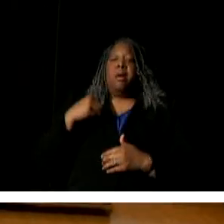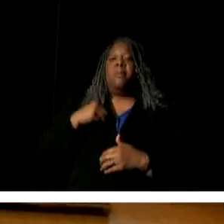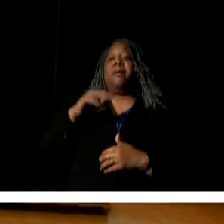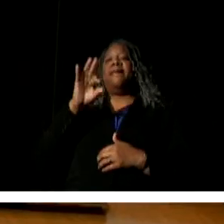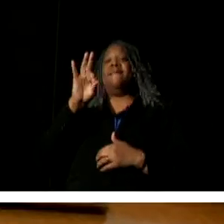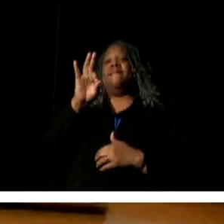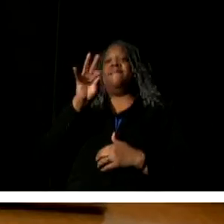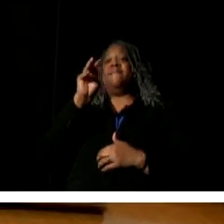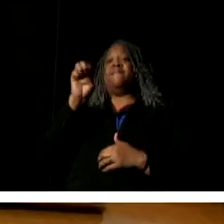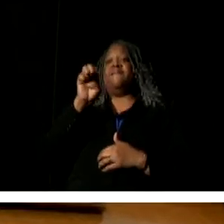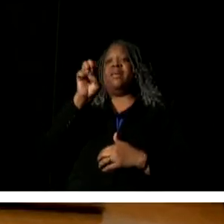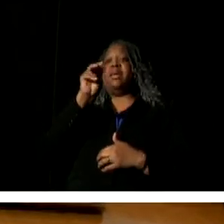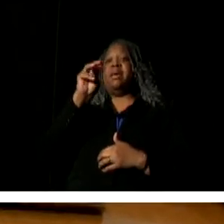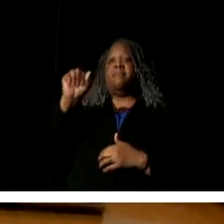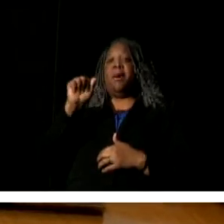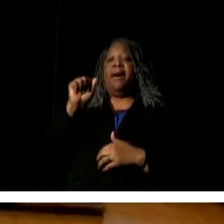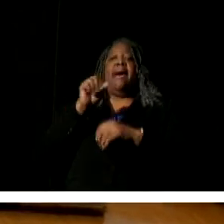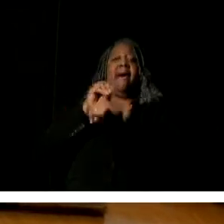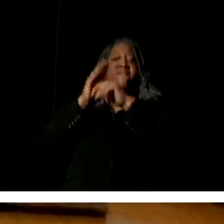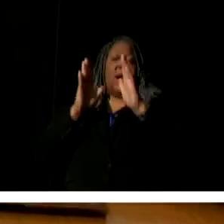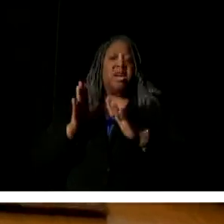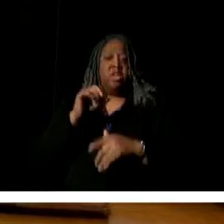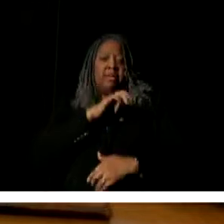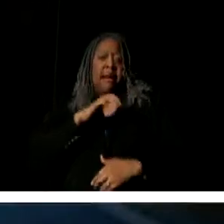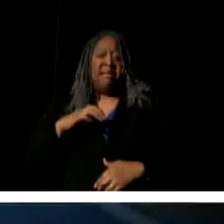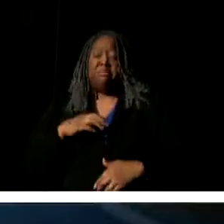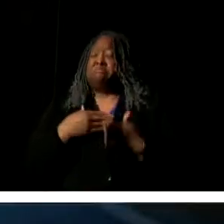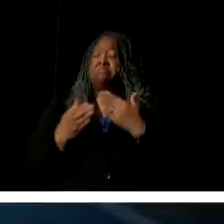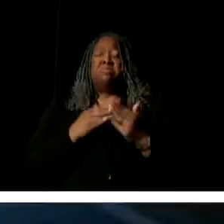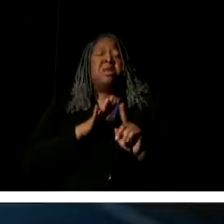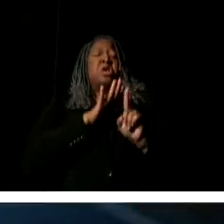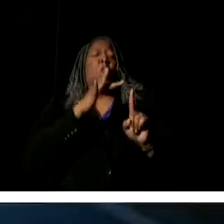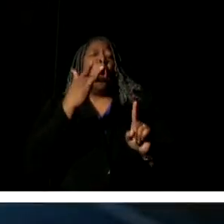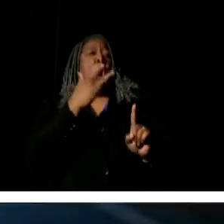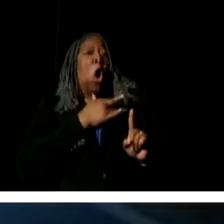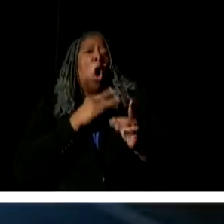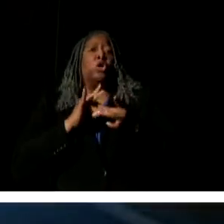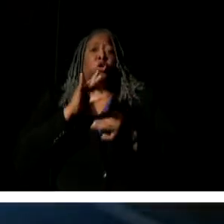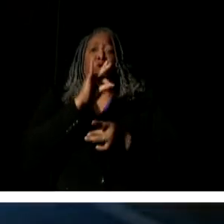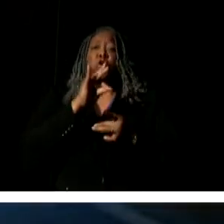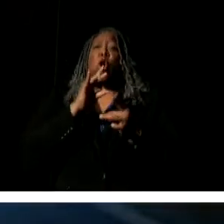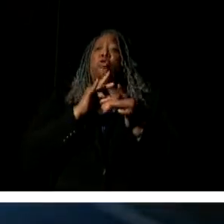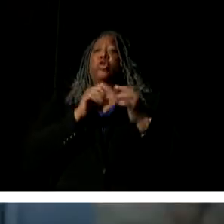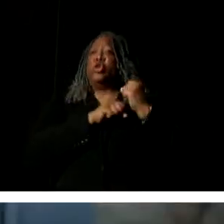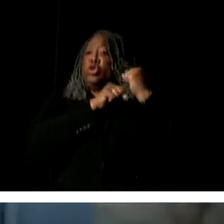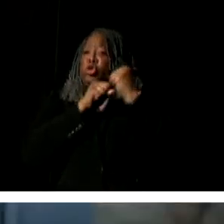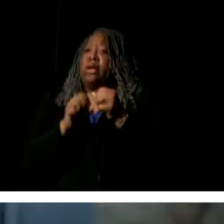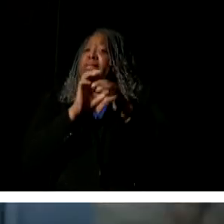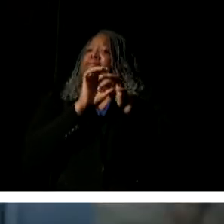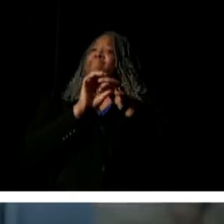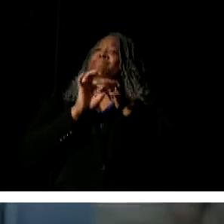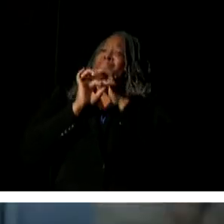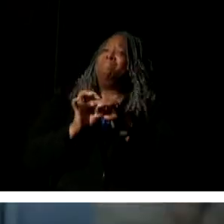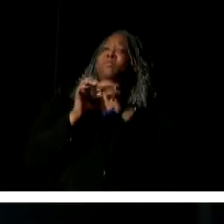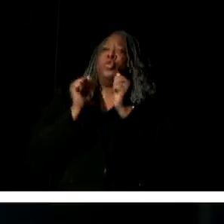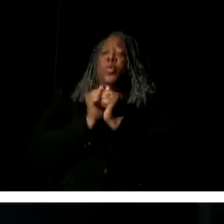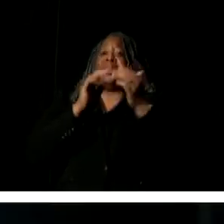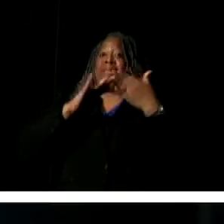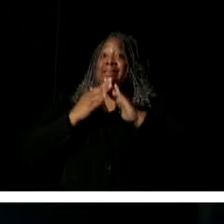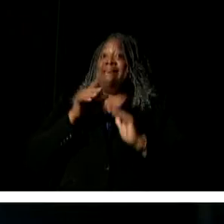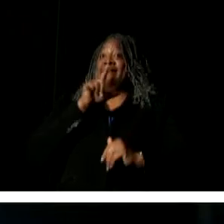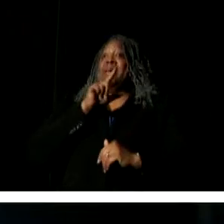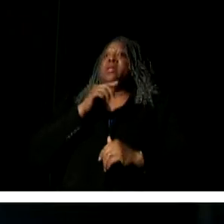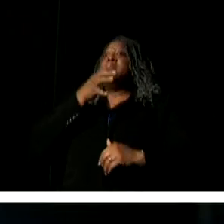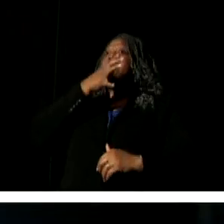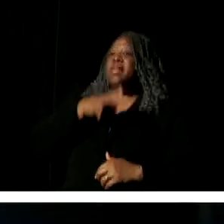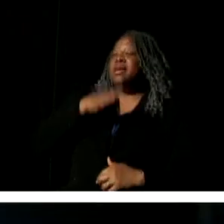no matter what his role, his heart, his soul, and his strength remain with his city. Ladies and gentlemen,